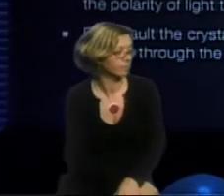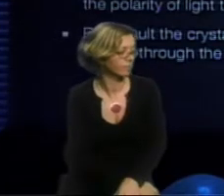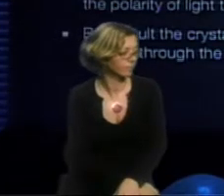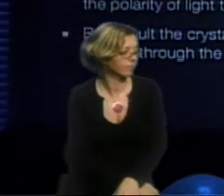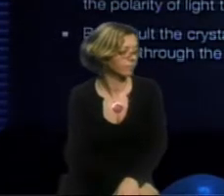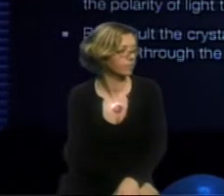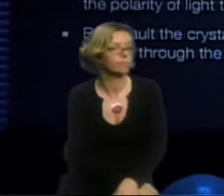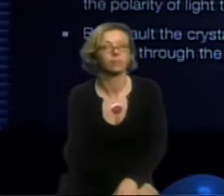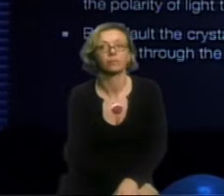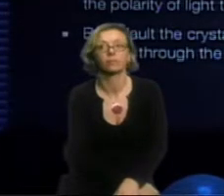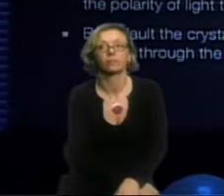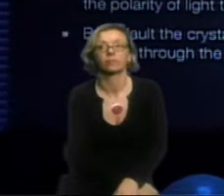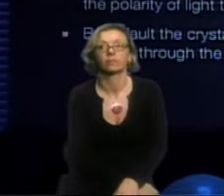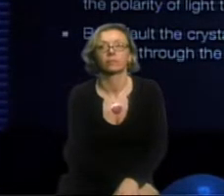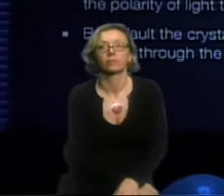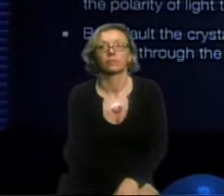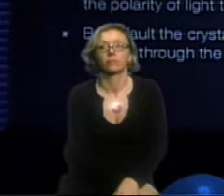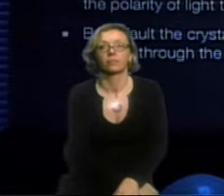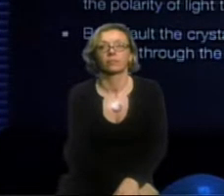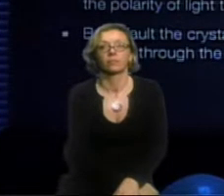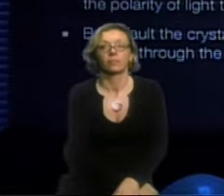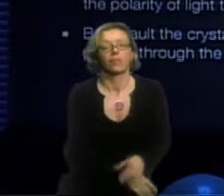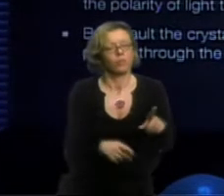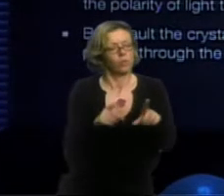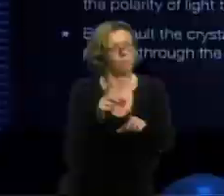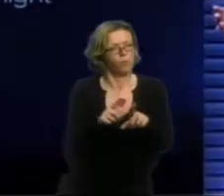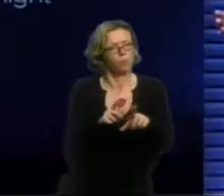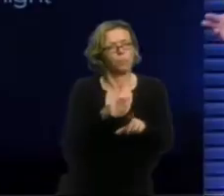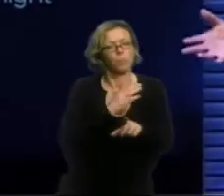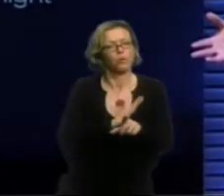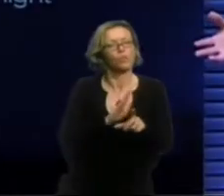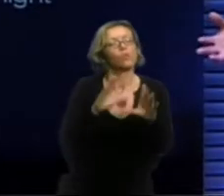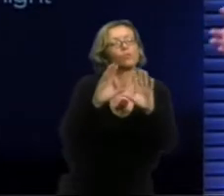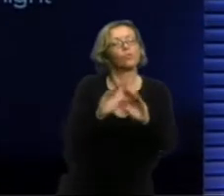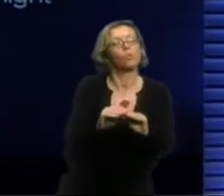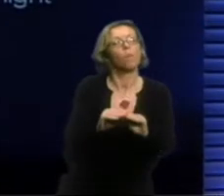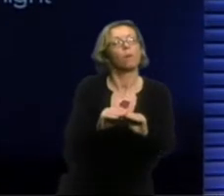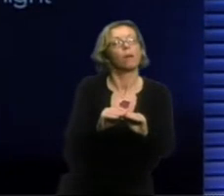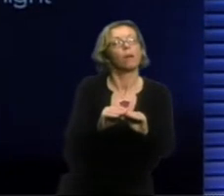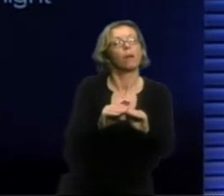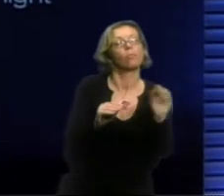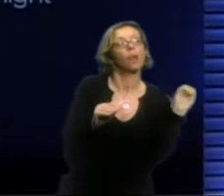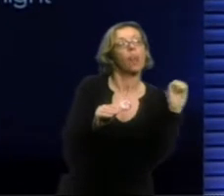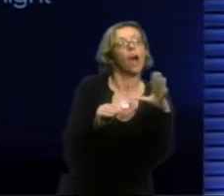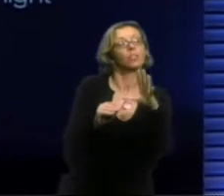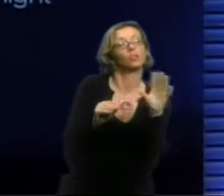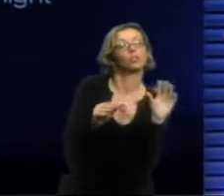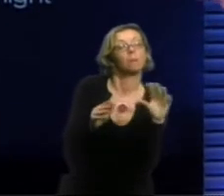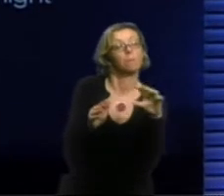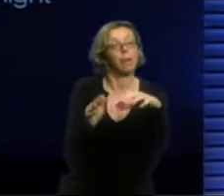because we want some way of stopping the light being twisted as well, so that we can say the light goes through or the light doesn't go through.